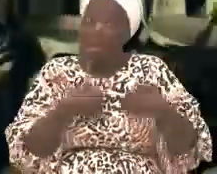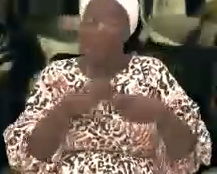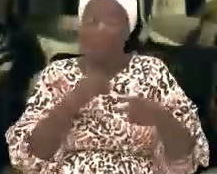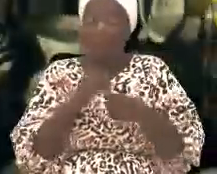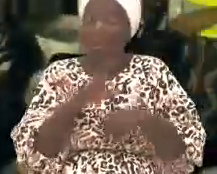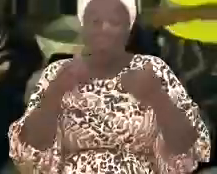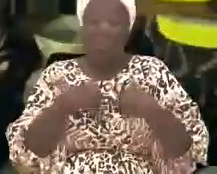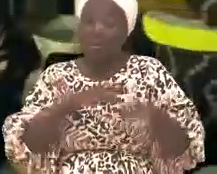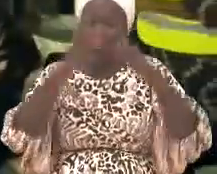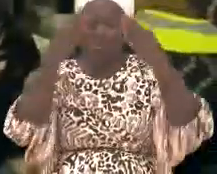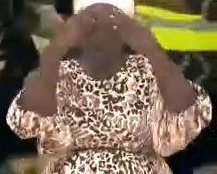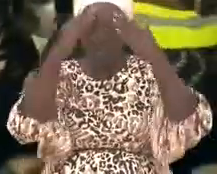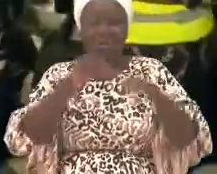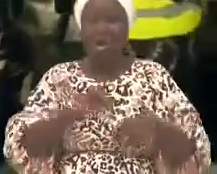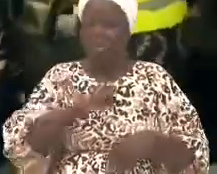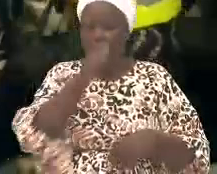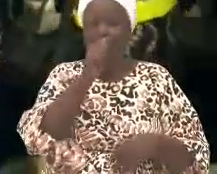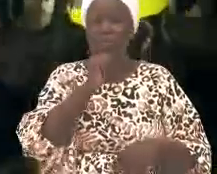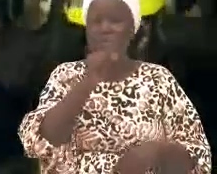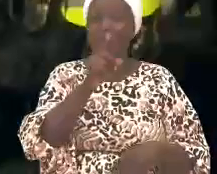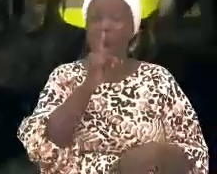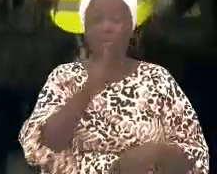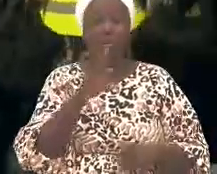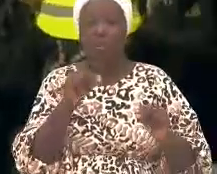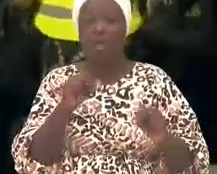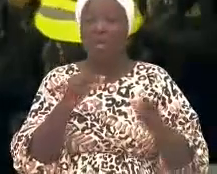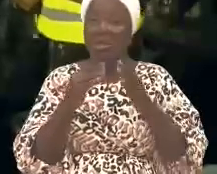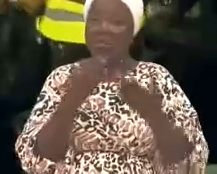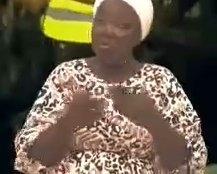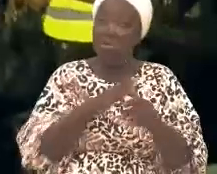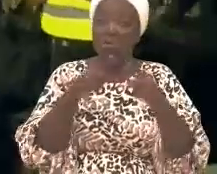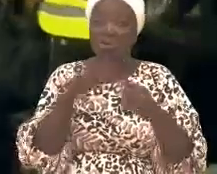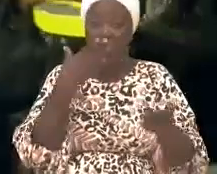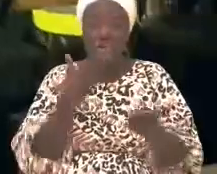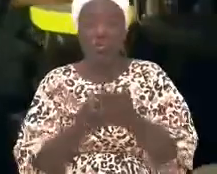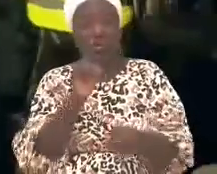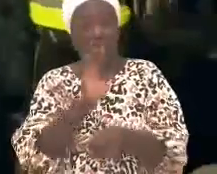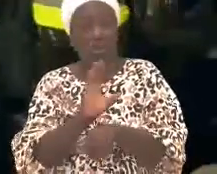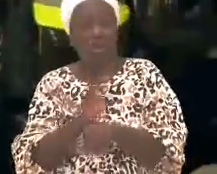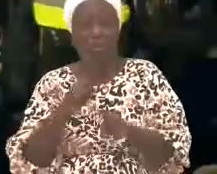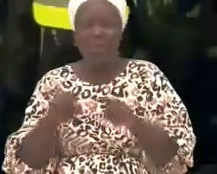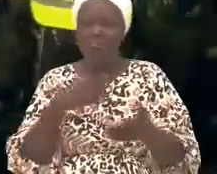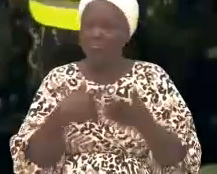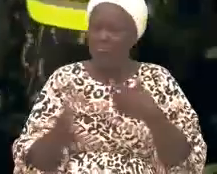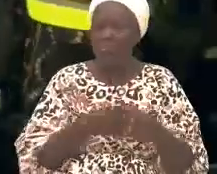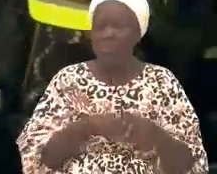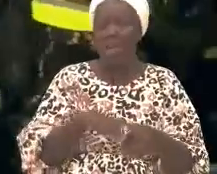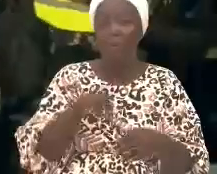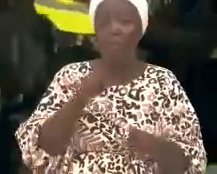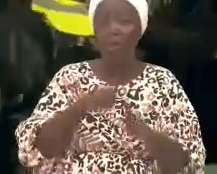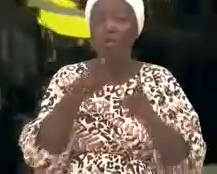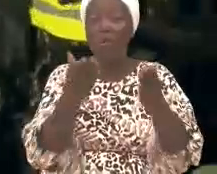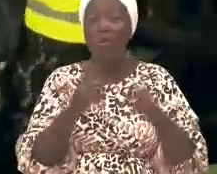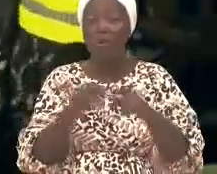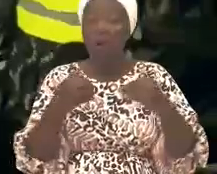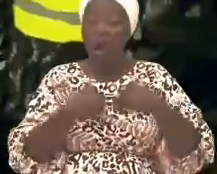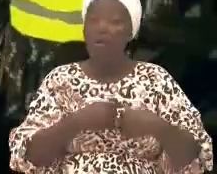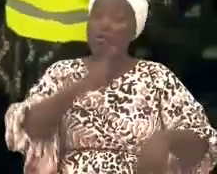you have, you know, been going to a good church and whatever, but you want to have real,